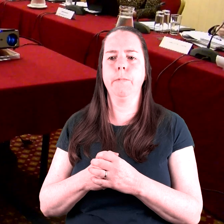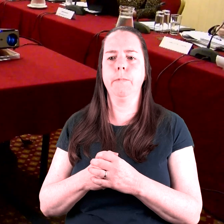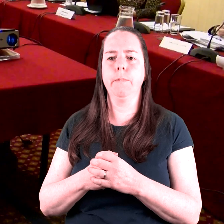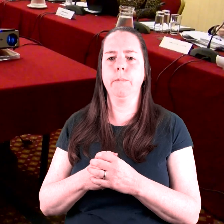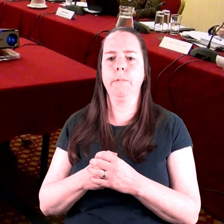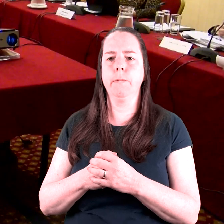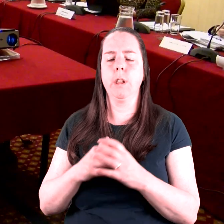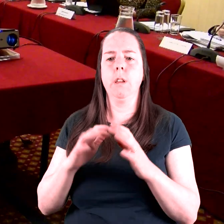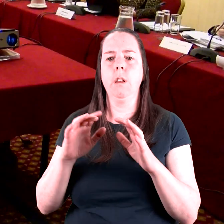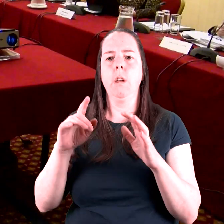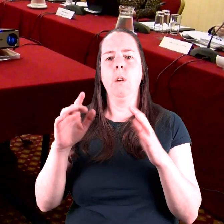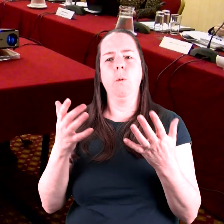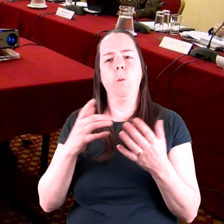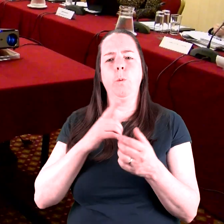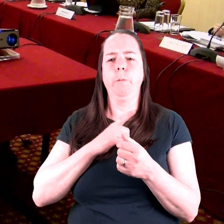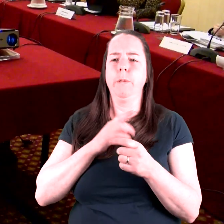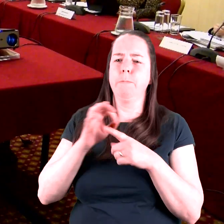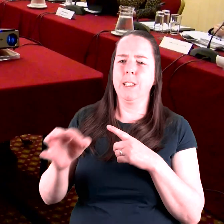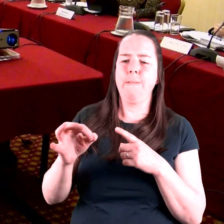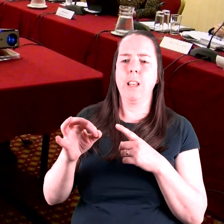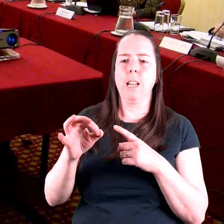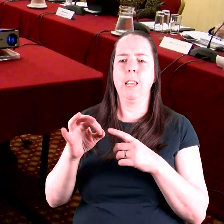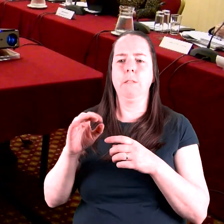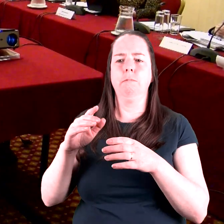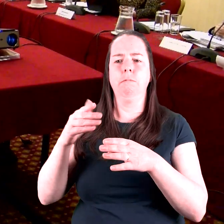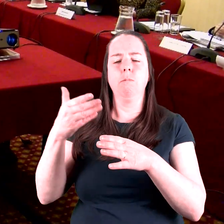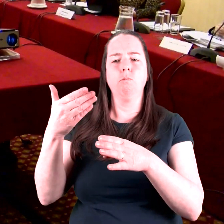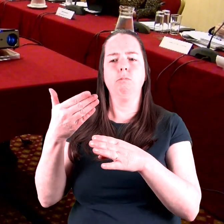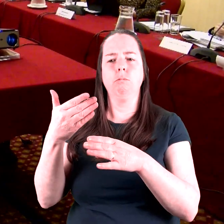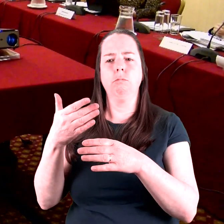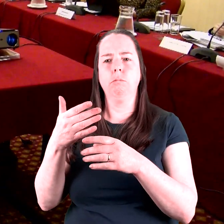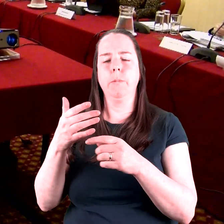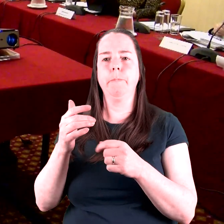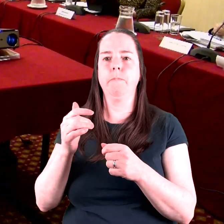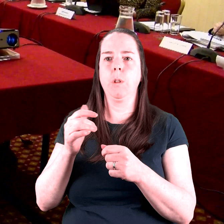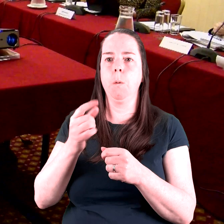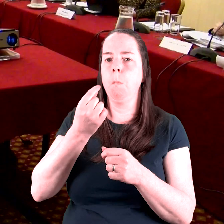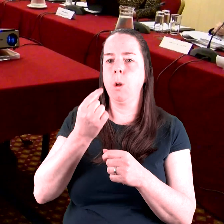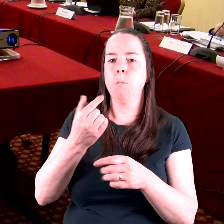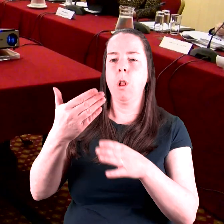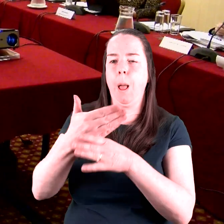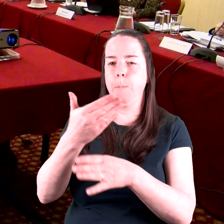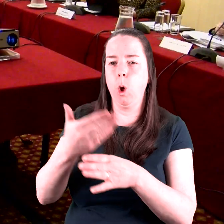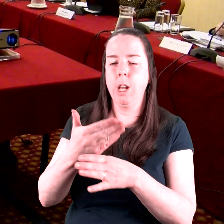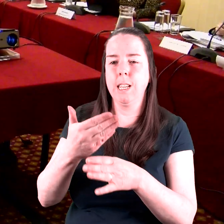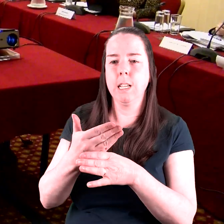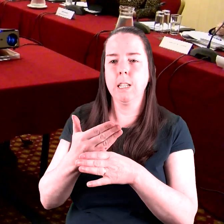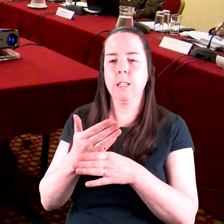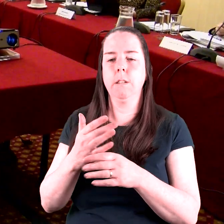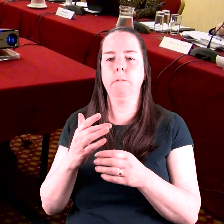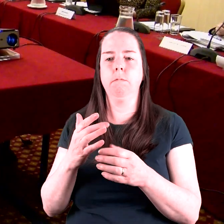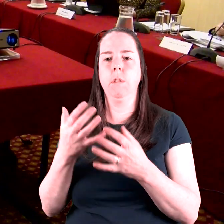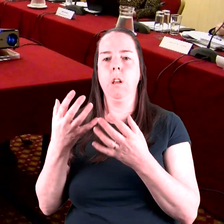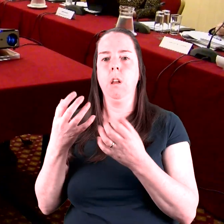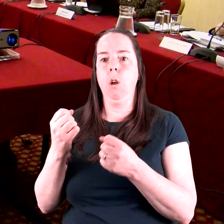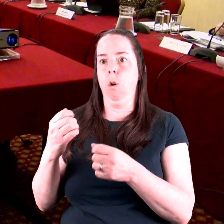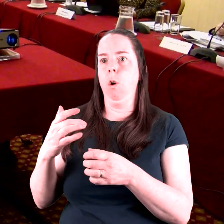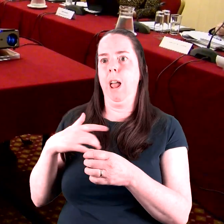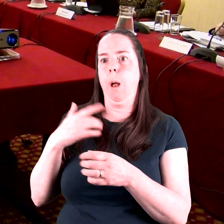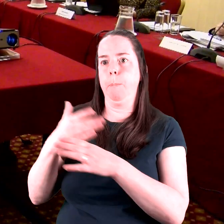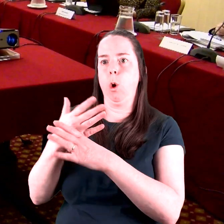the opportunities from that join up, particularly between, you know, prospective employers,